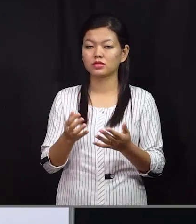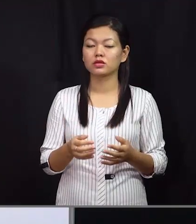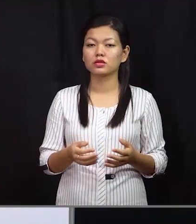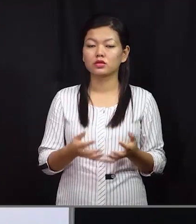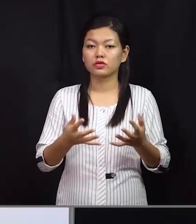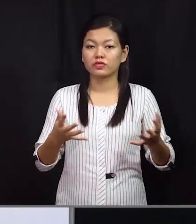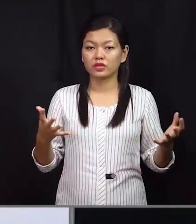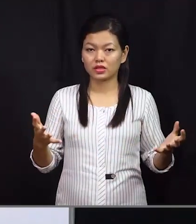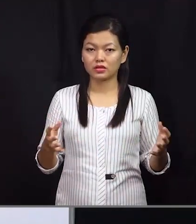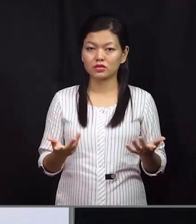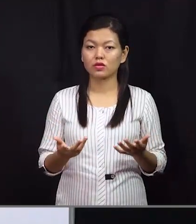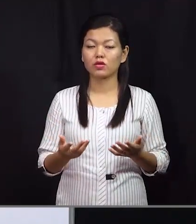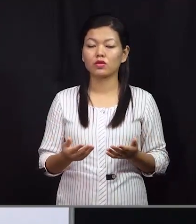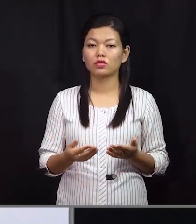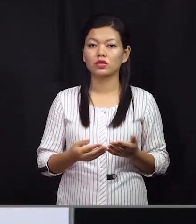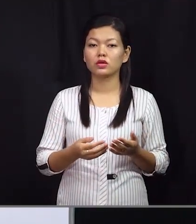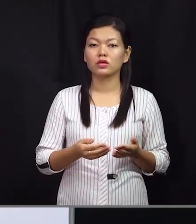an